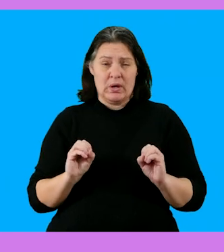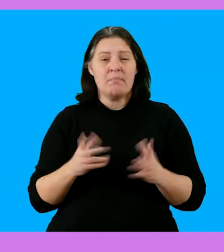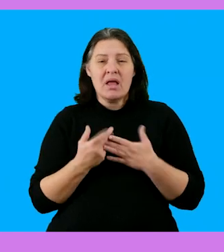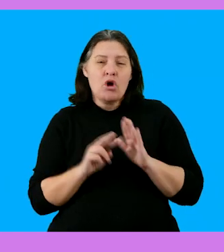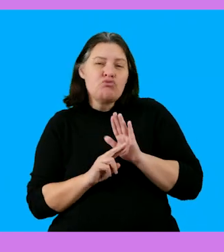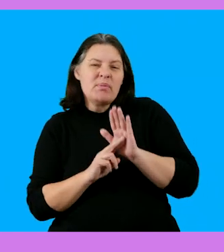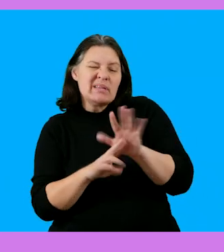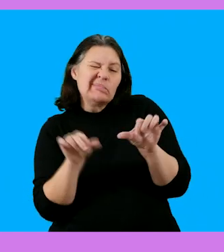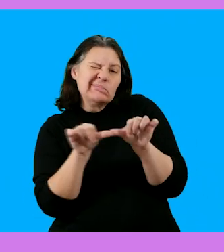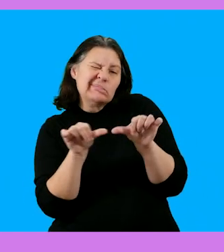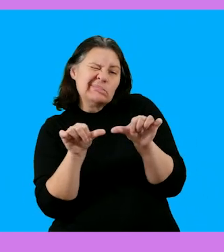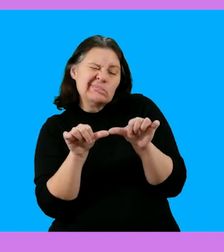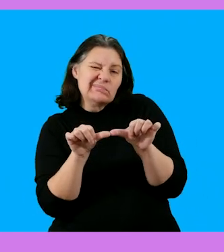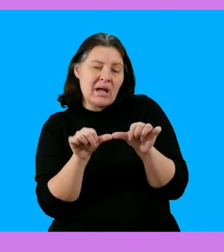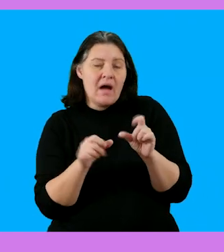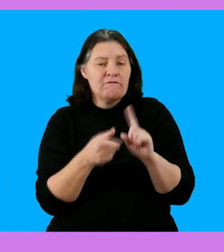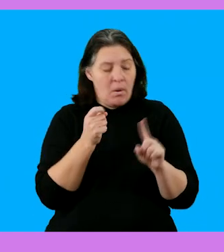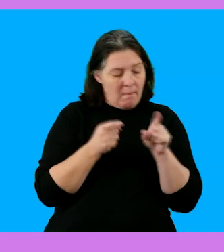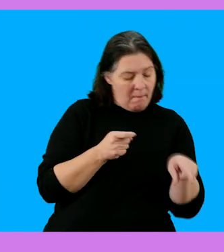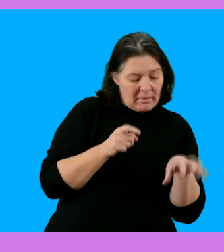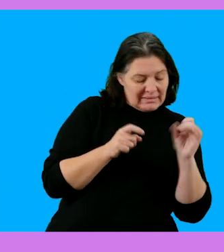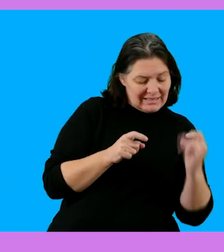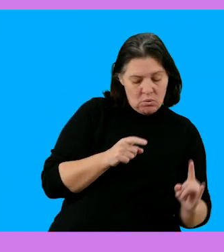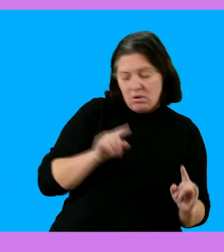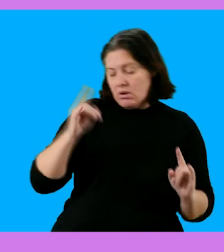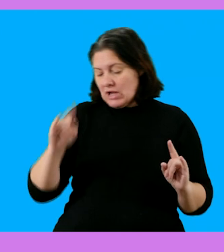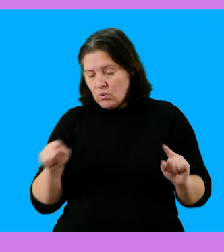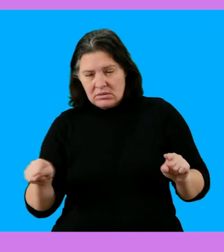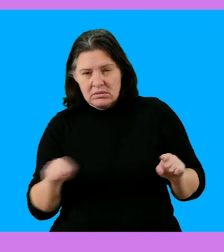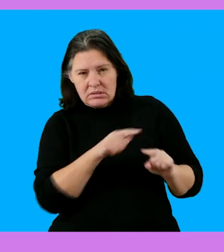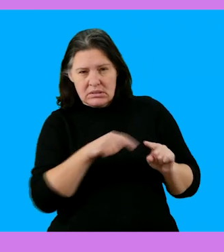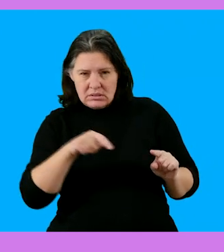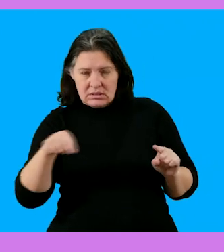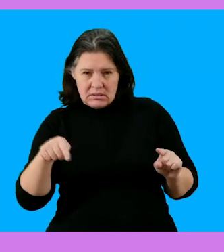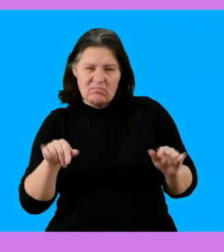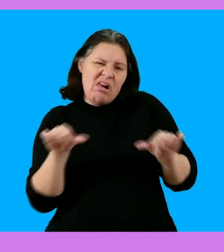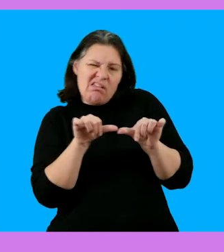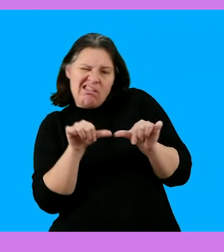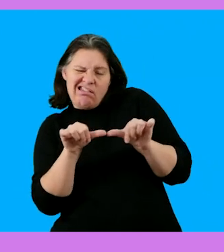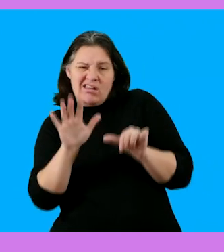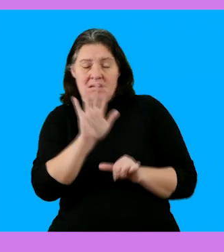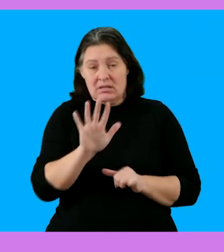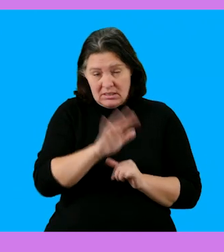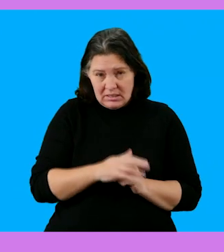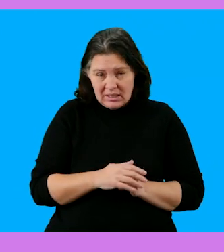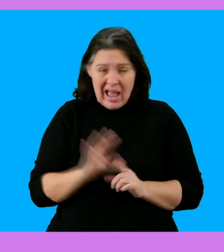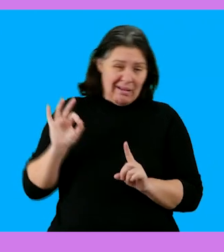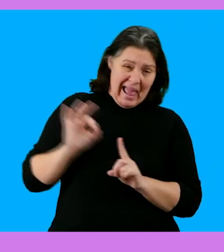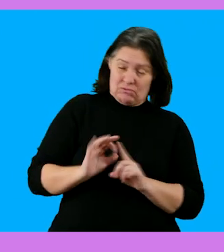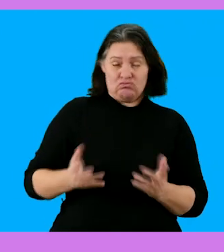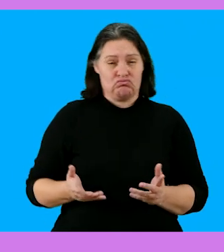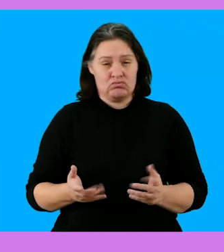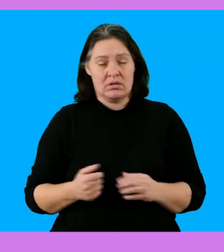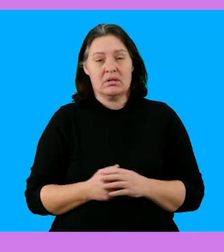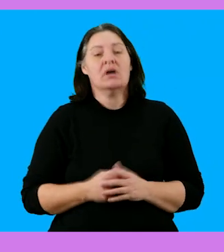which represent the approximate distances between major towns along a main road. So that's the important